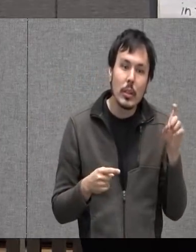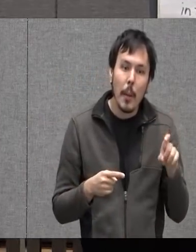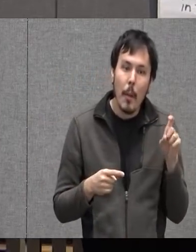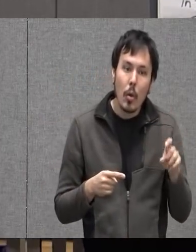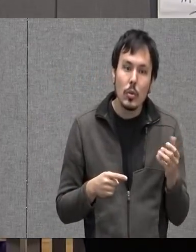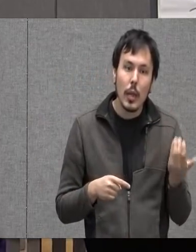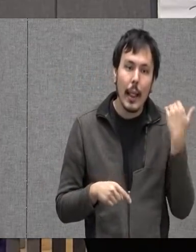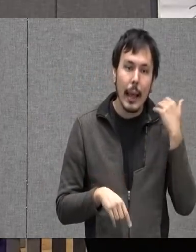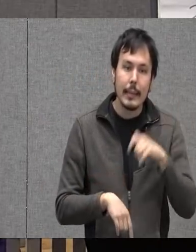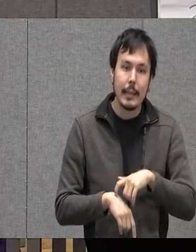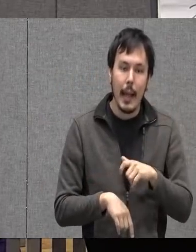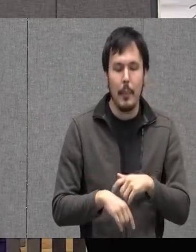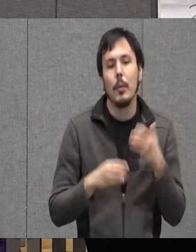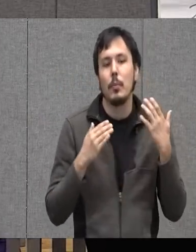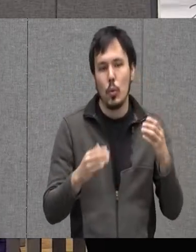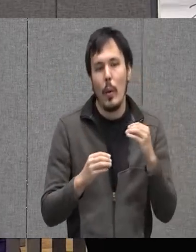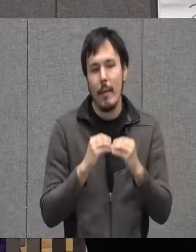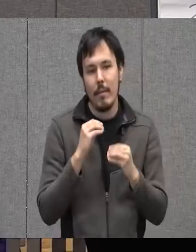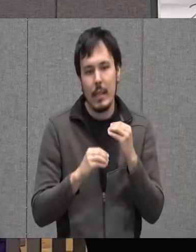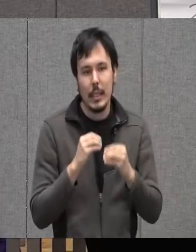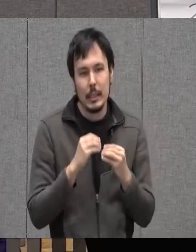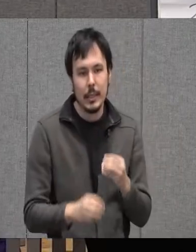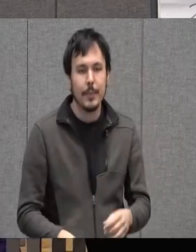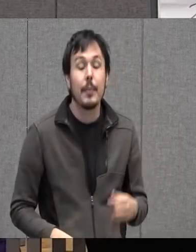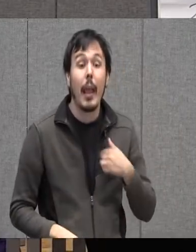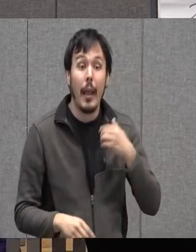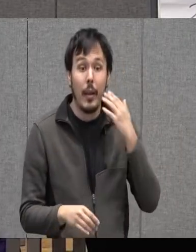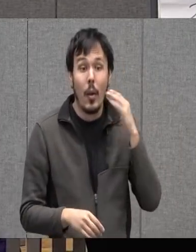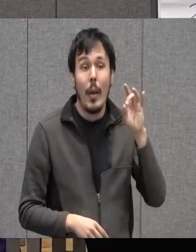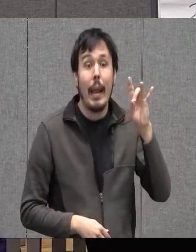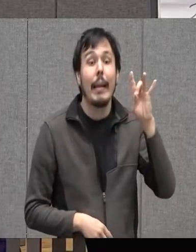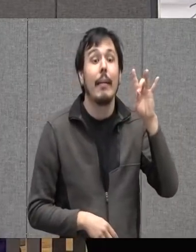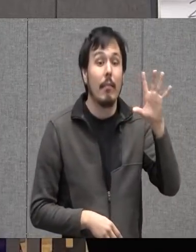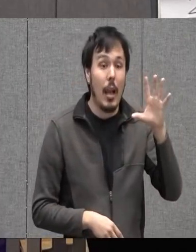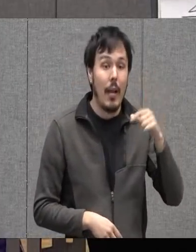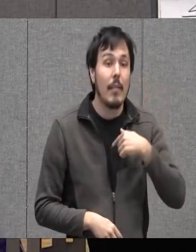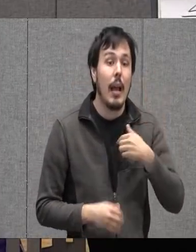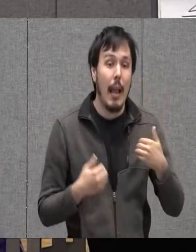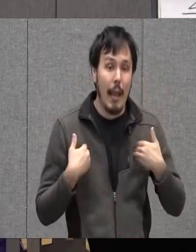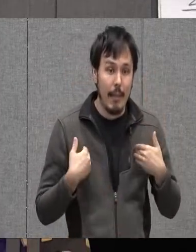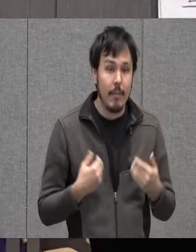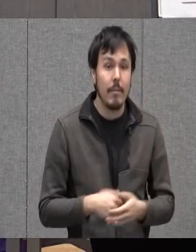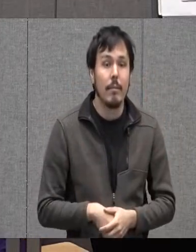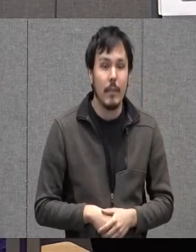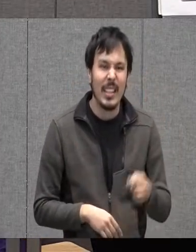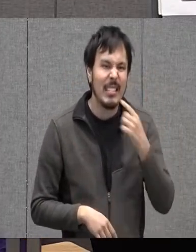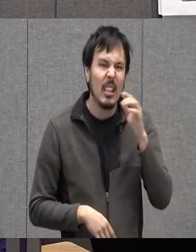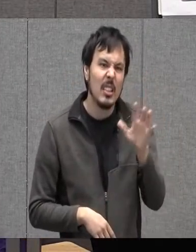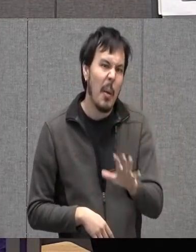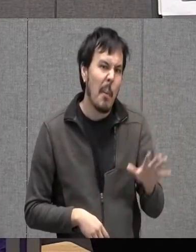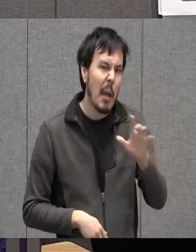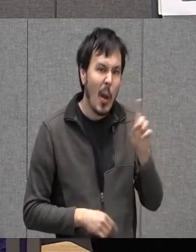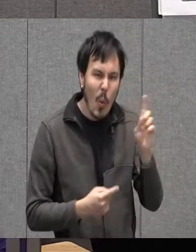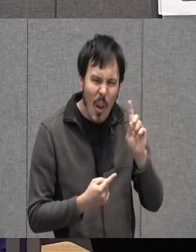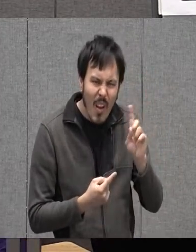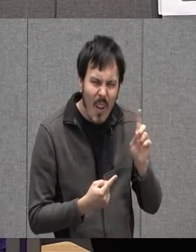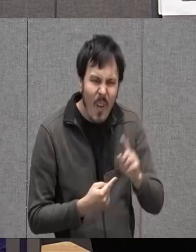time. So let me go ahead and fix that. I knew I had 85, and it says about where.